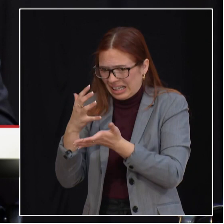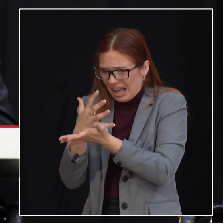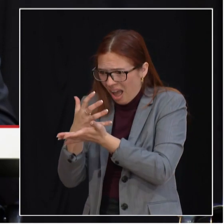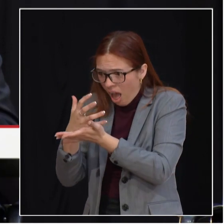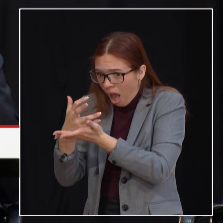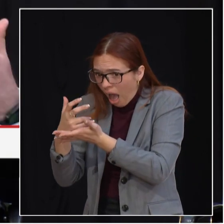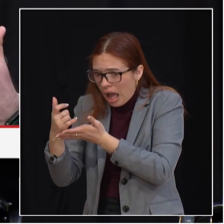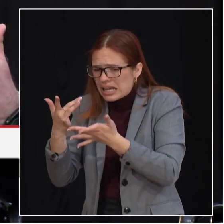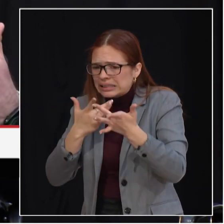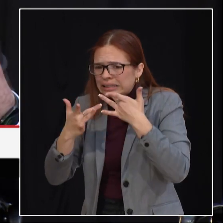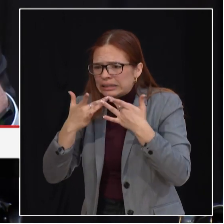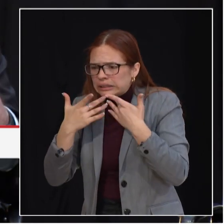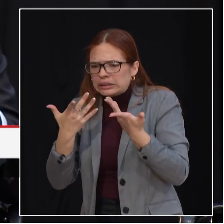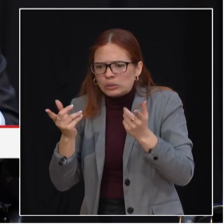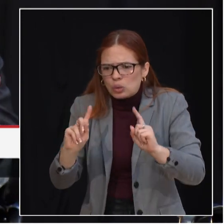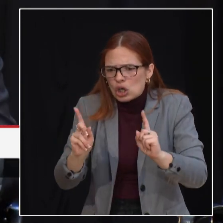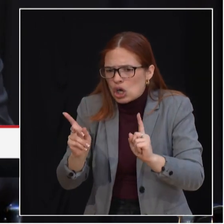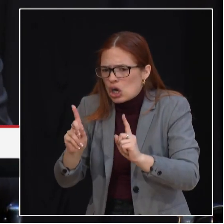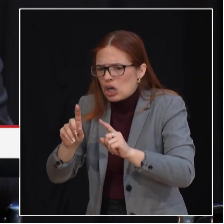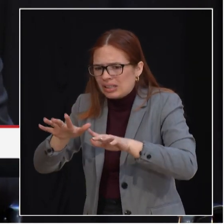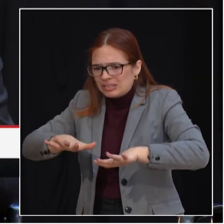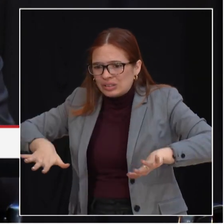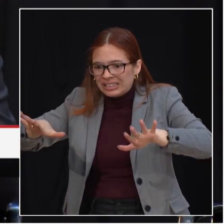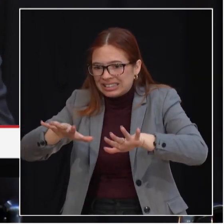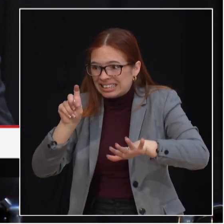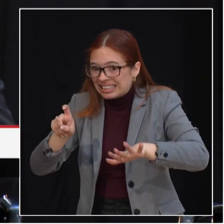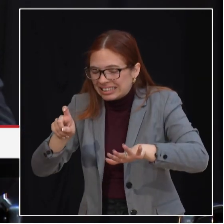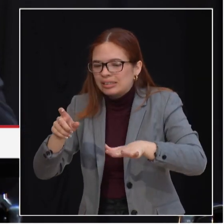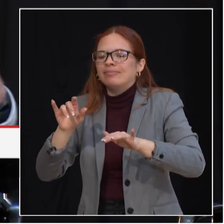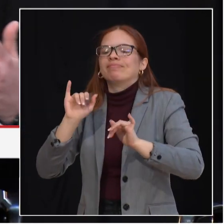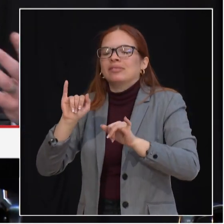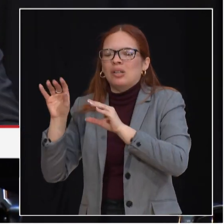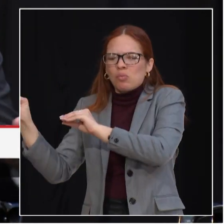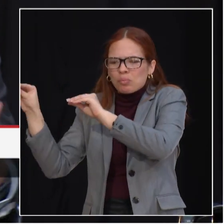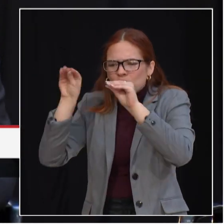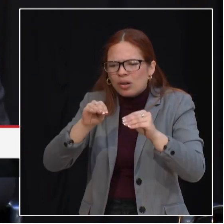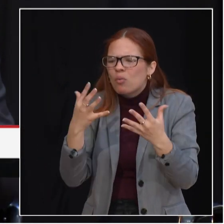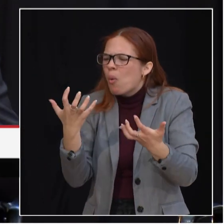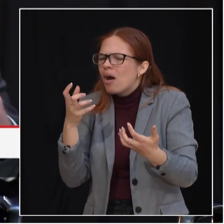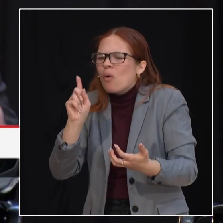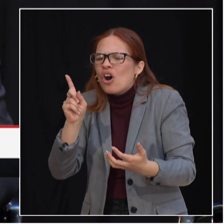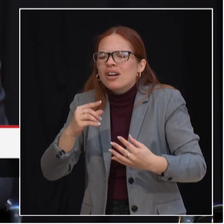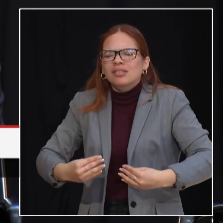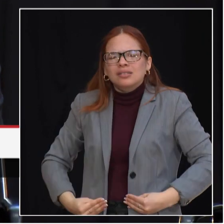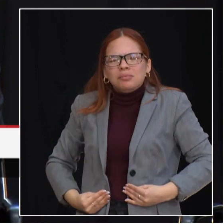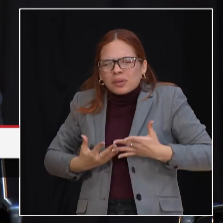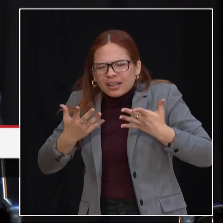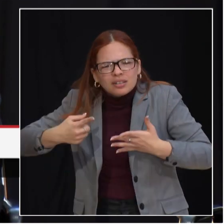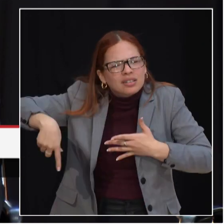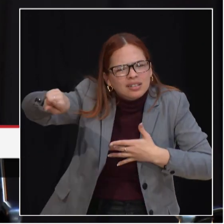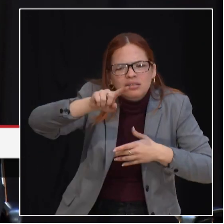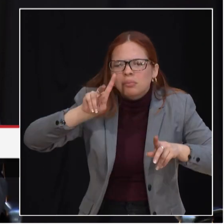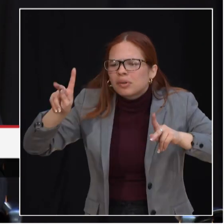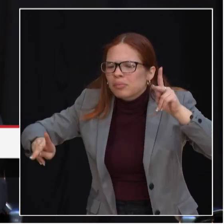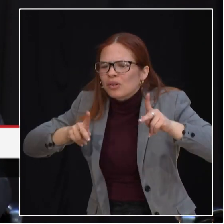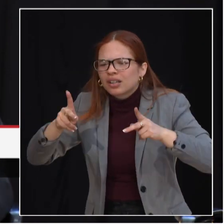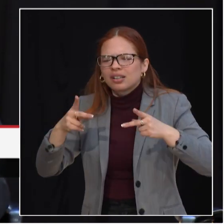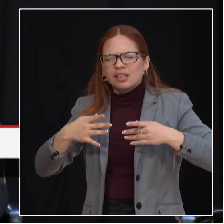move, we're looking for a way to inspire our people and be more aspirational about the kinds of work that we